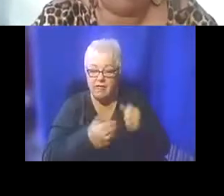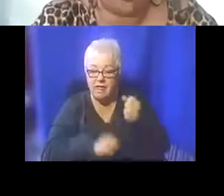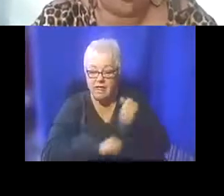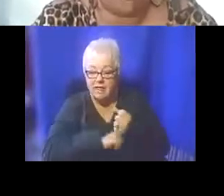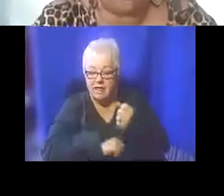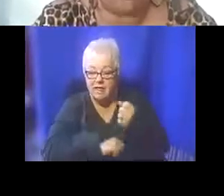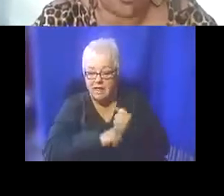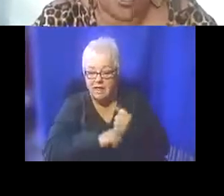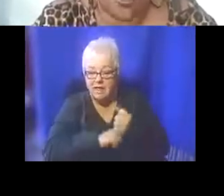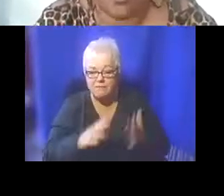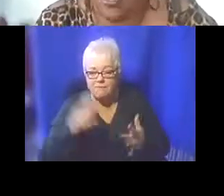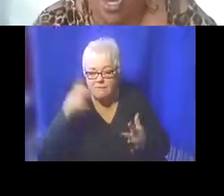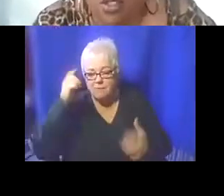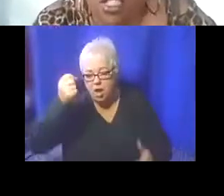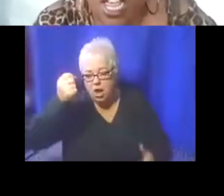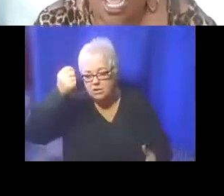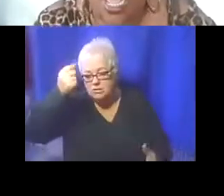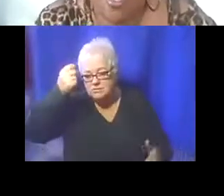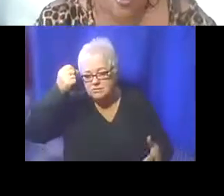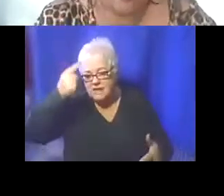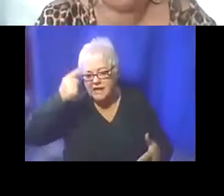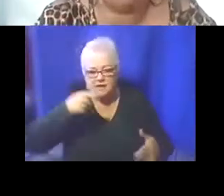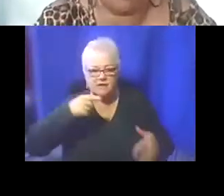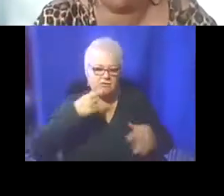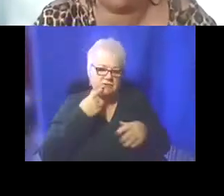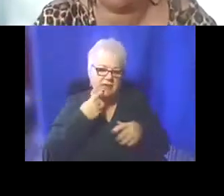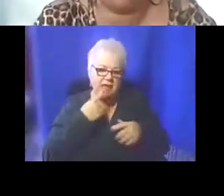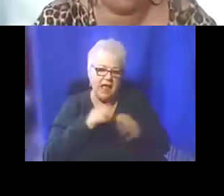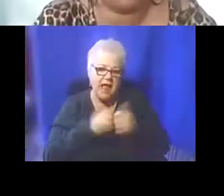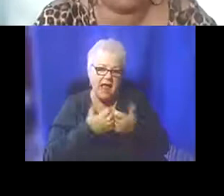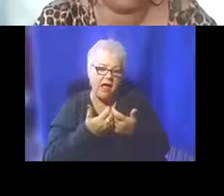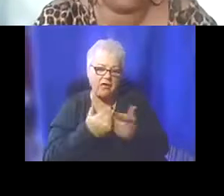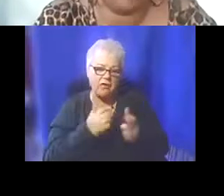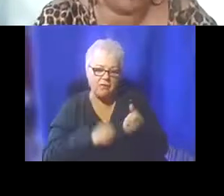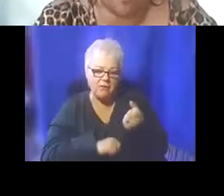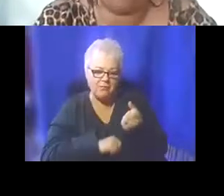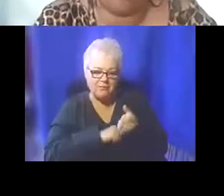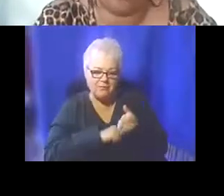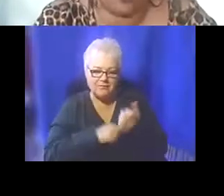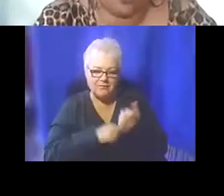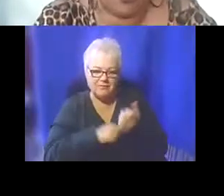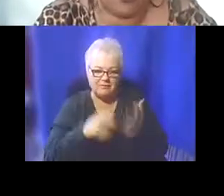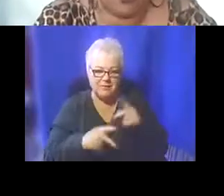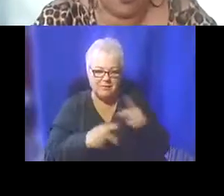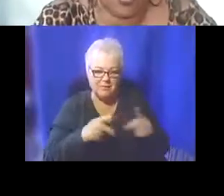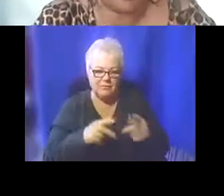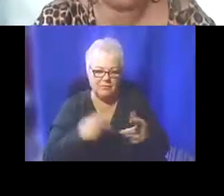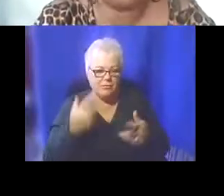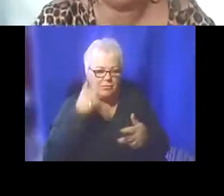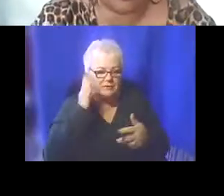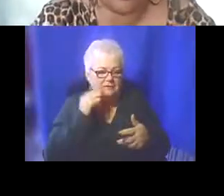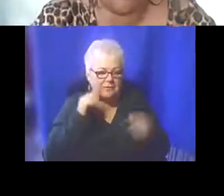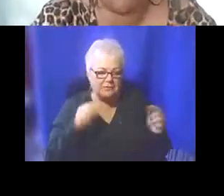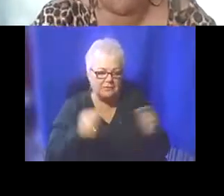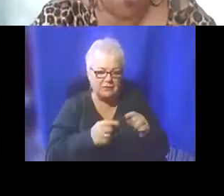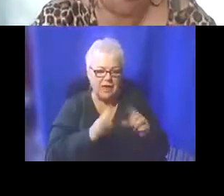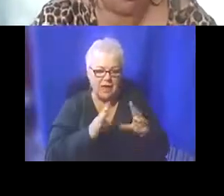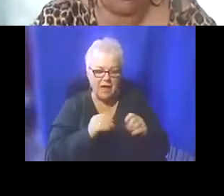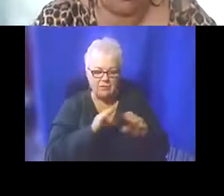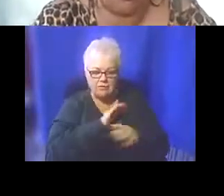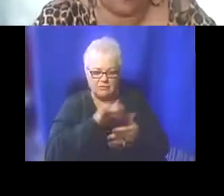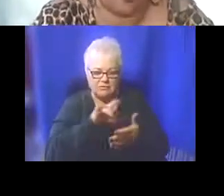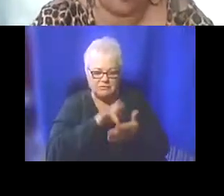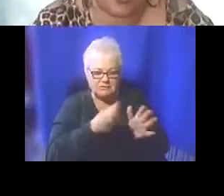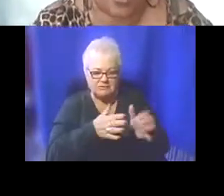to be able to understand, like Carol was saying, how do you uplift the voices of folks who haven't been heard? How do you center